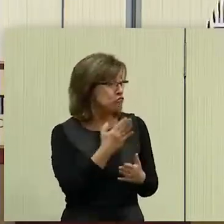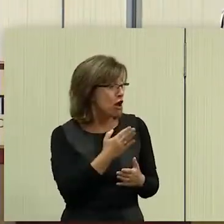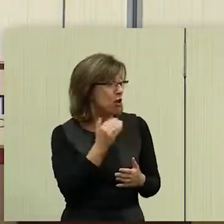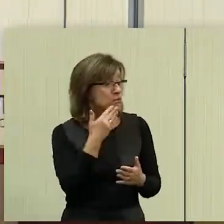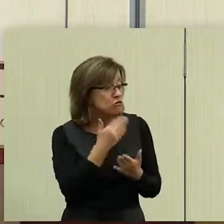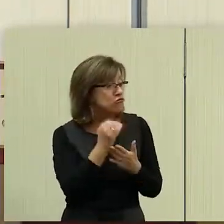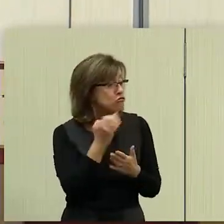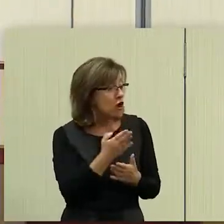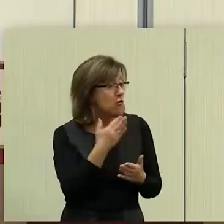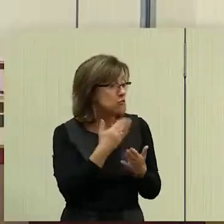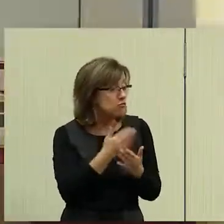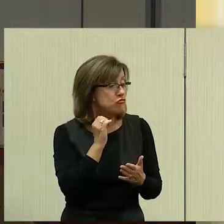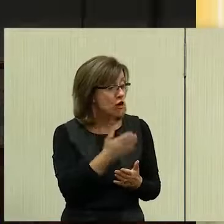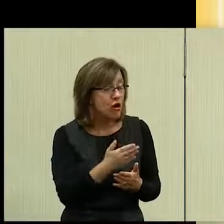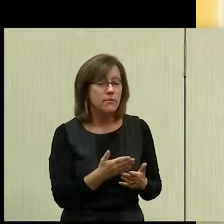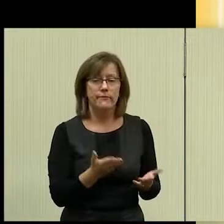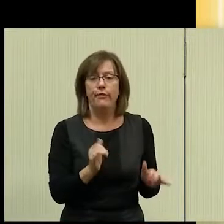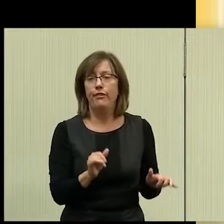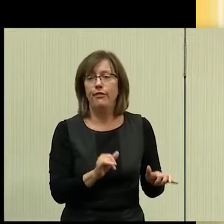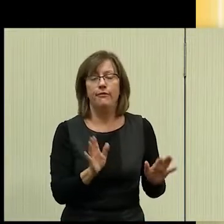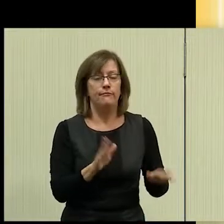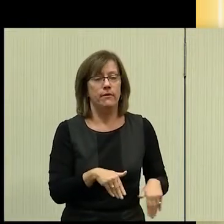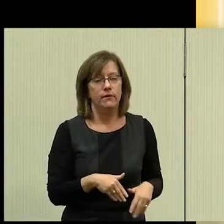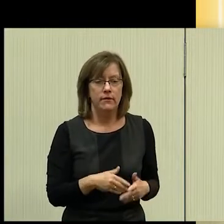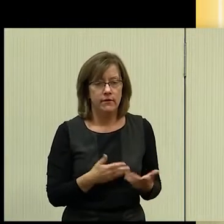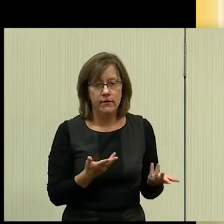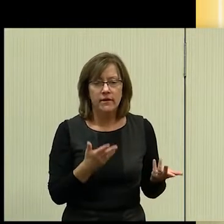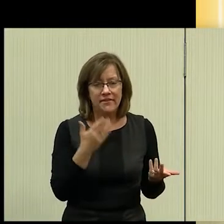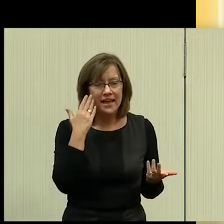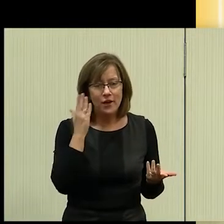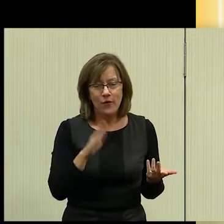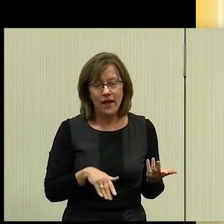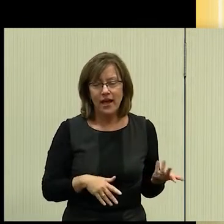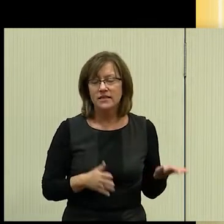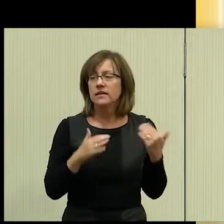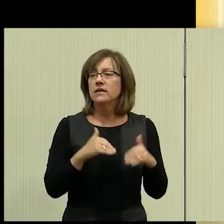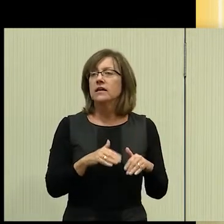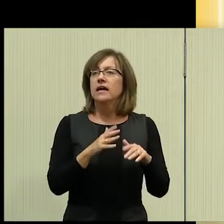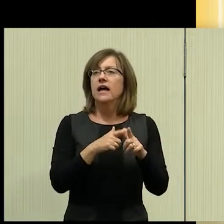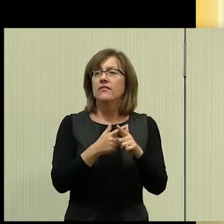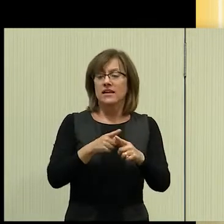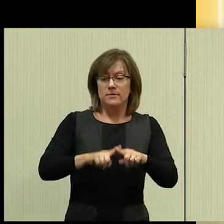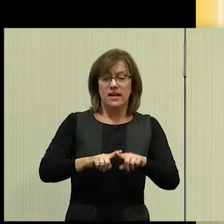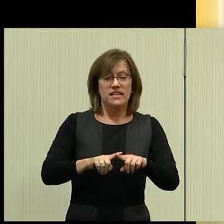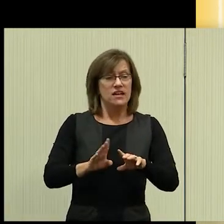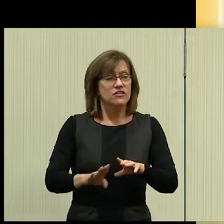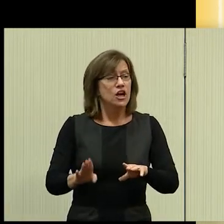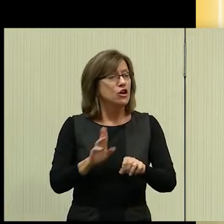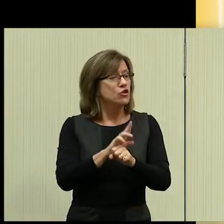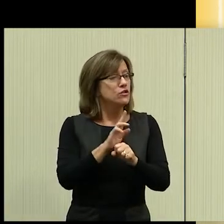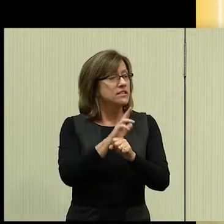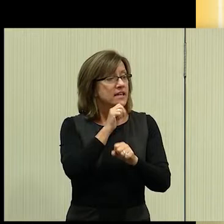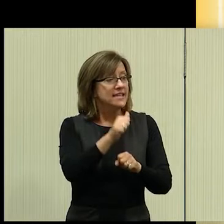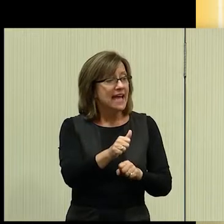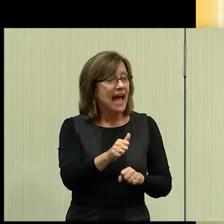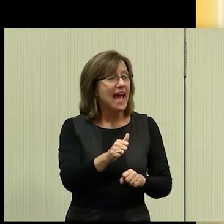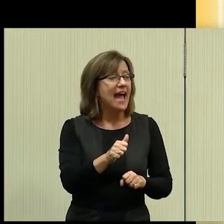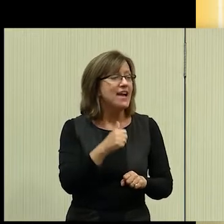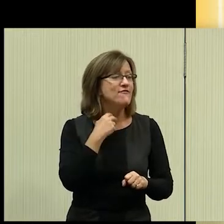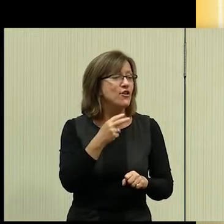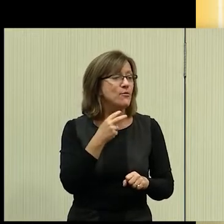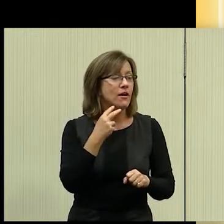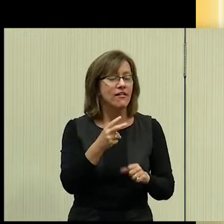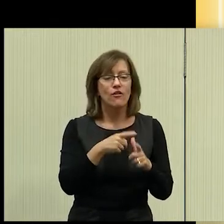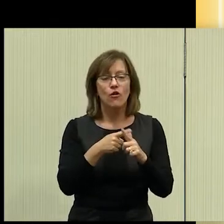job, that doesn't work. And remember, depending on the child, to use nonverbal as well as verbal, though we know some children do not like